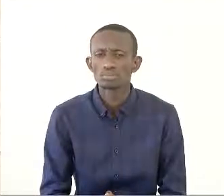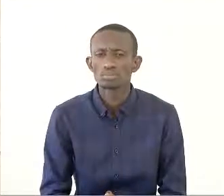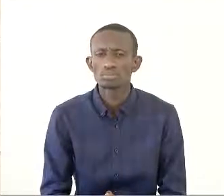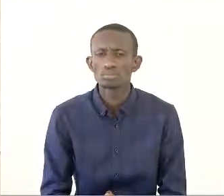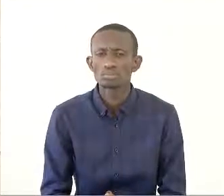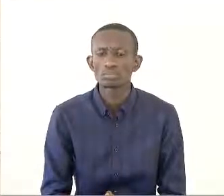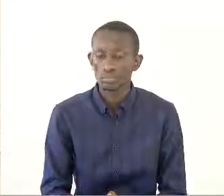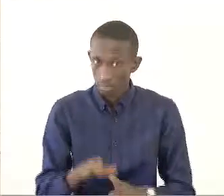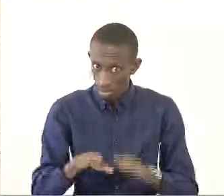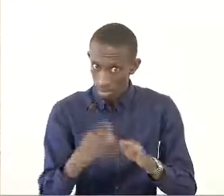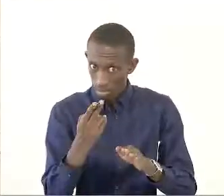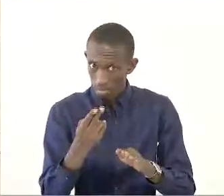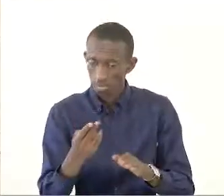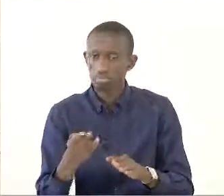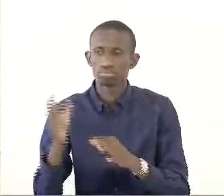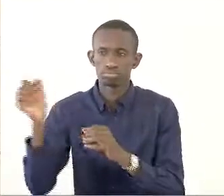Step number 2, we plot.